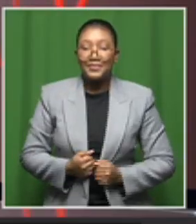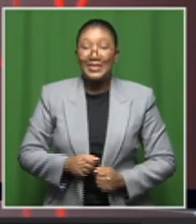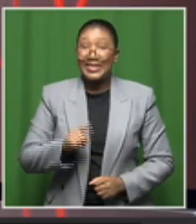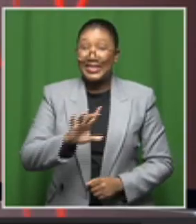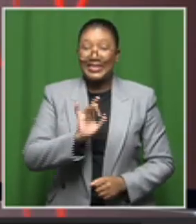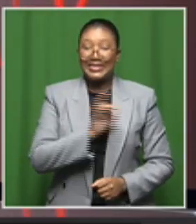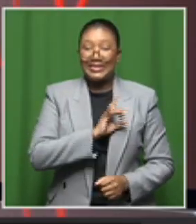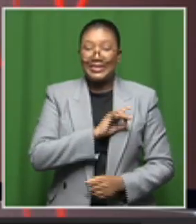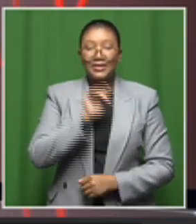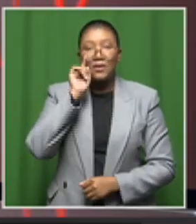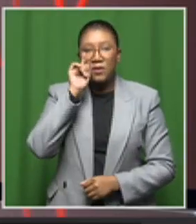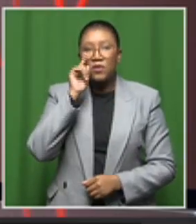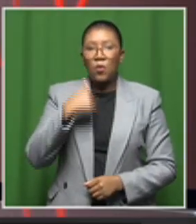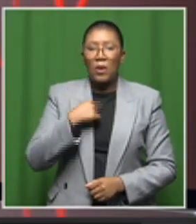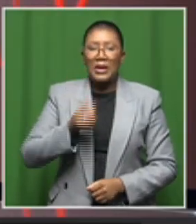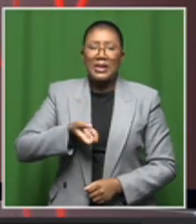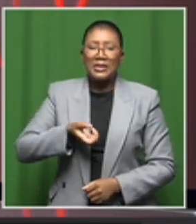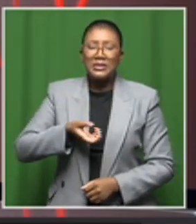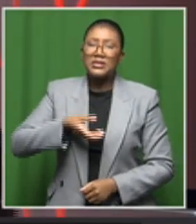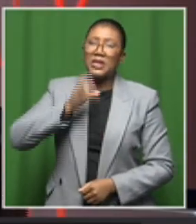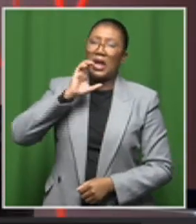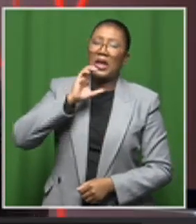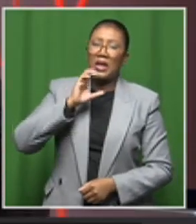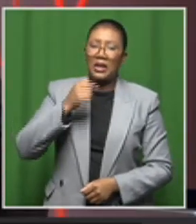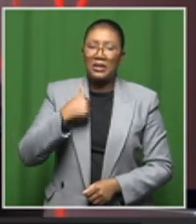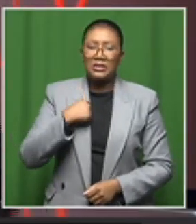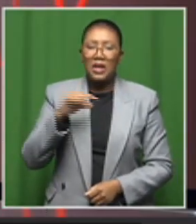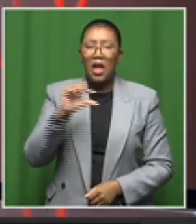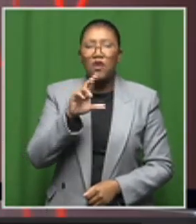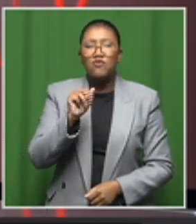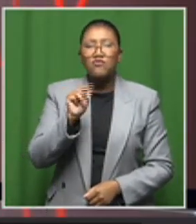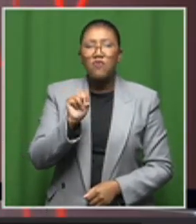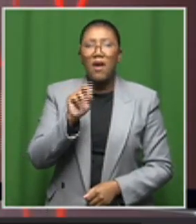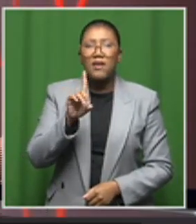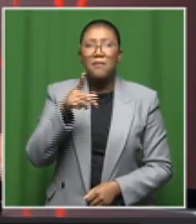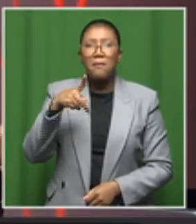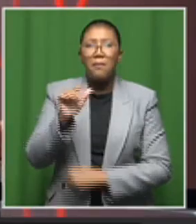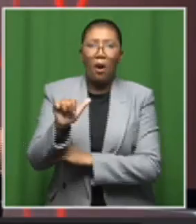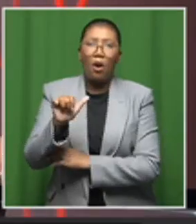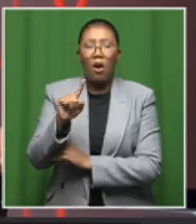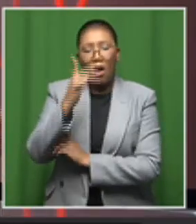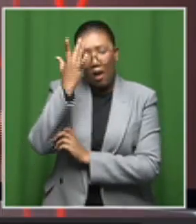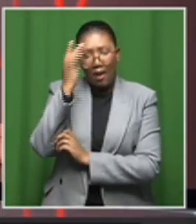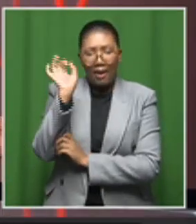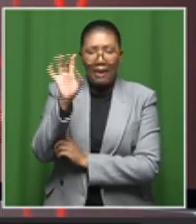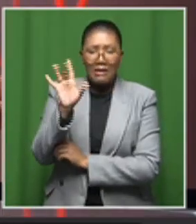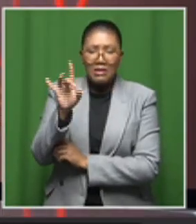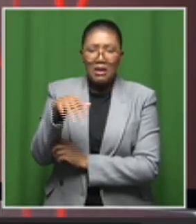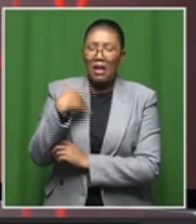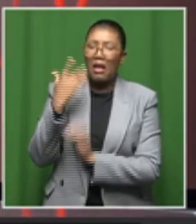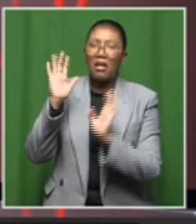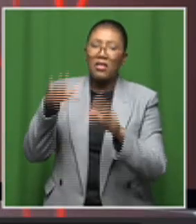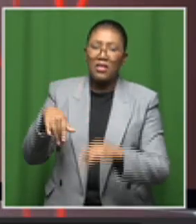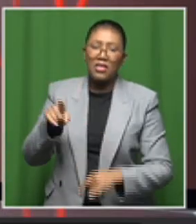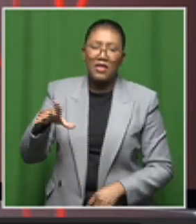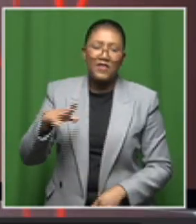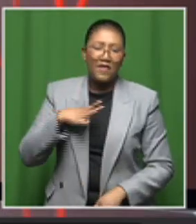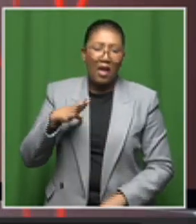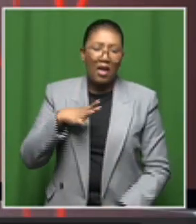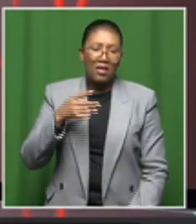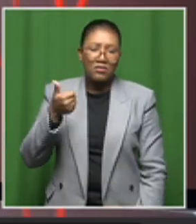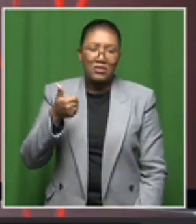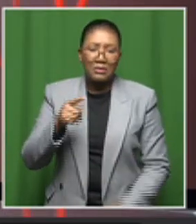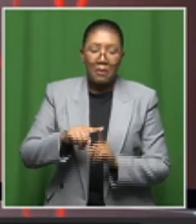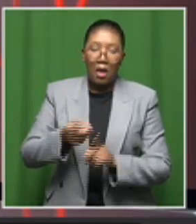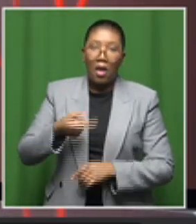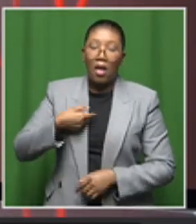you take these things, I suppose you don't really, it says Grandpa on the packet, so you just assume it's fine. Meantime, it's